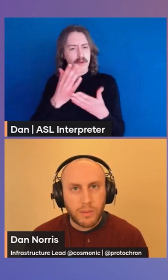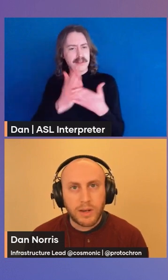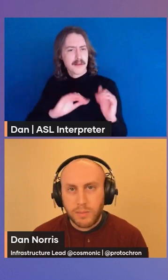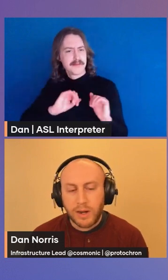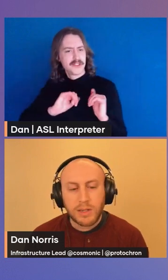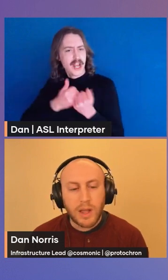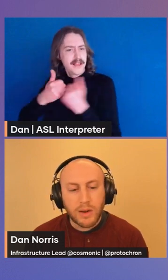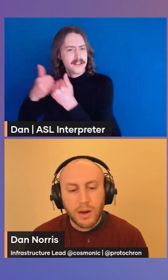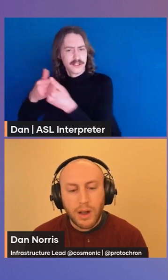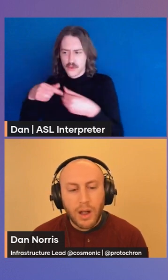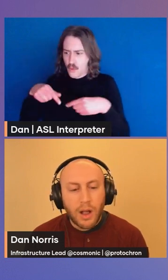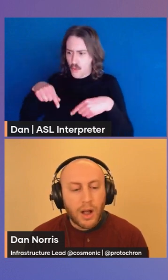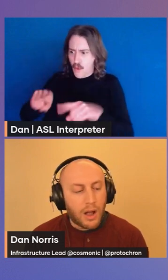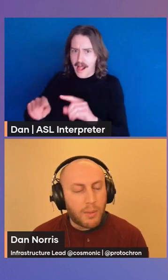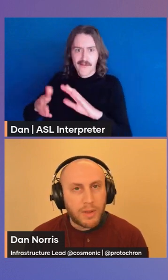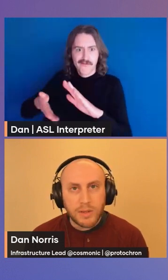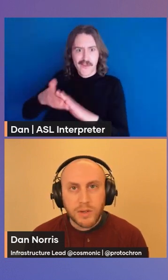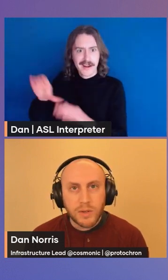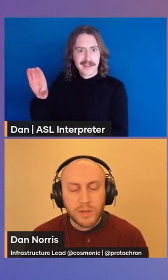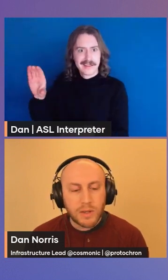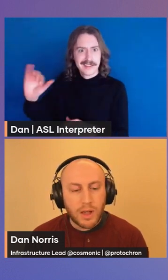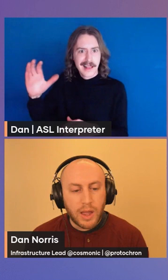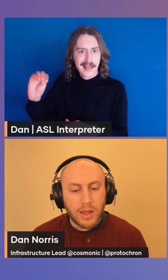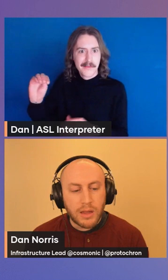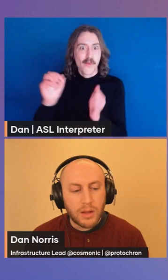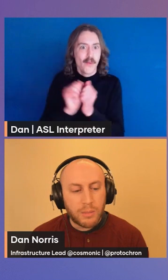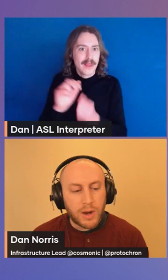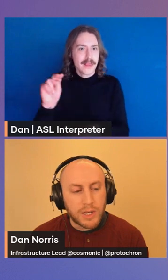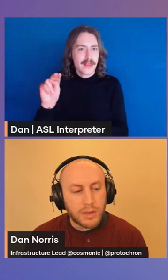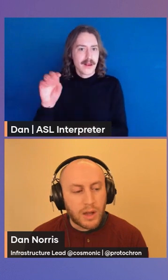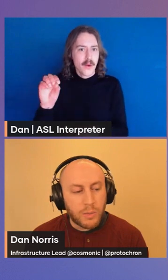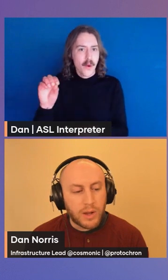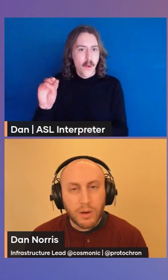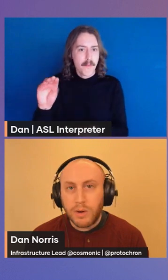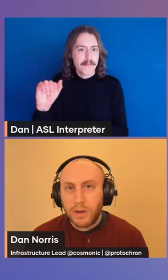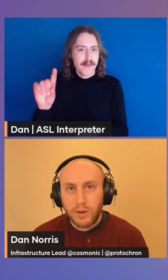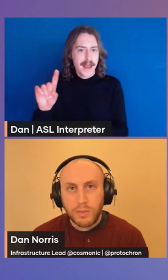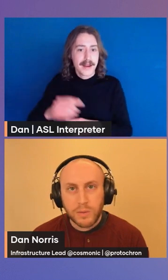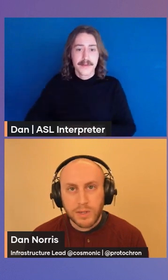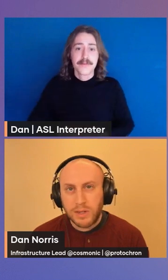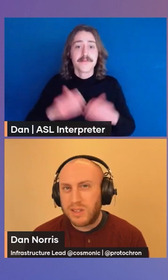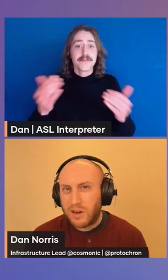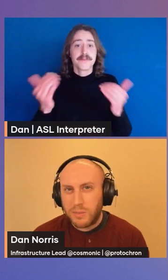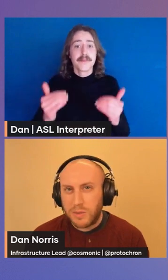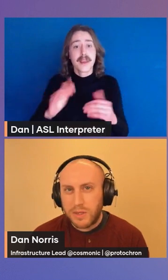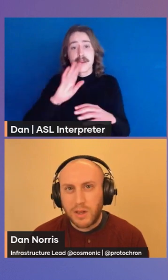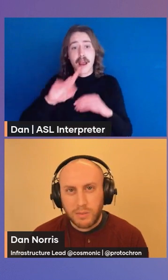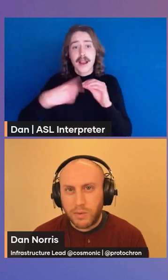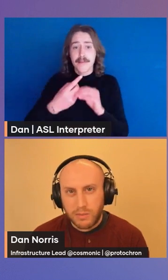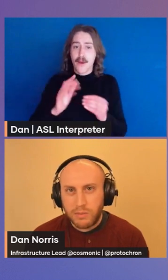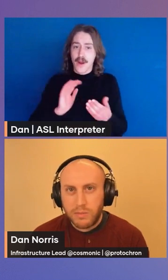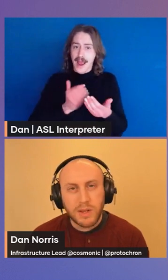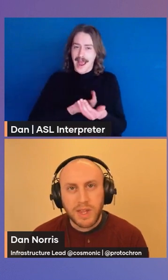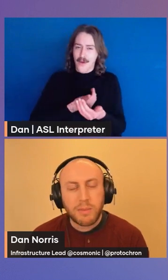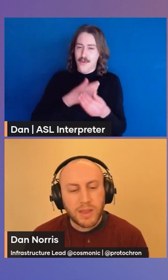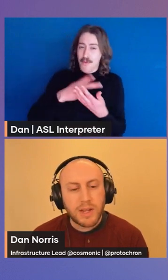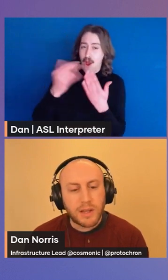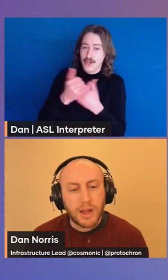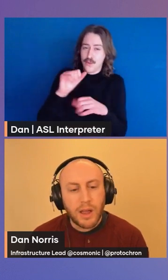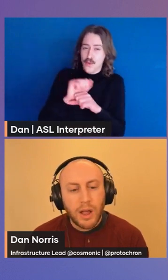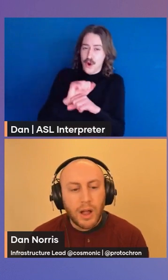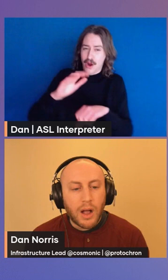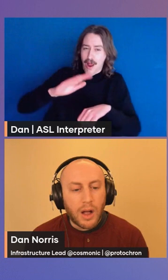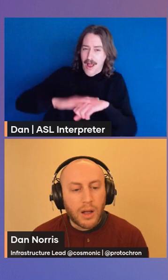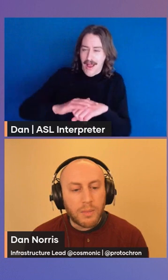and Nomad paired together. I'll introduce a project that we are working on open sourcing. It's not open source yet, but didn't make it by the